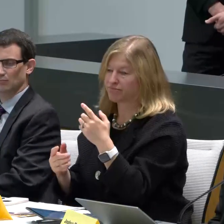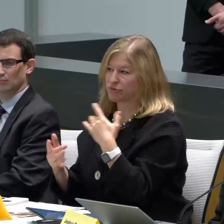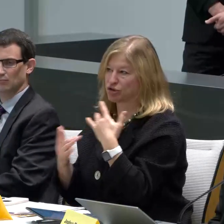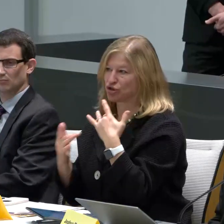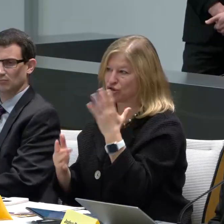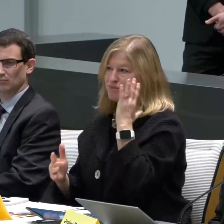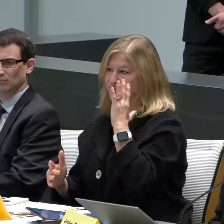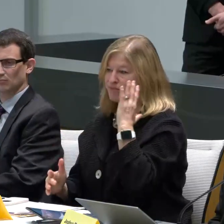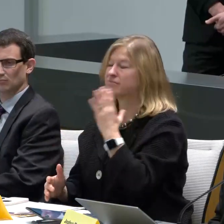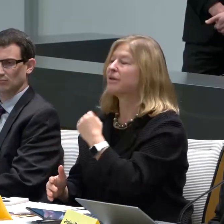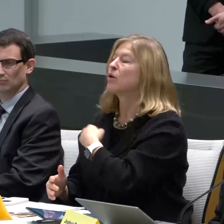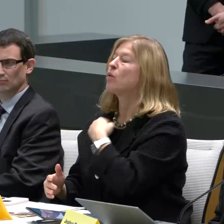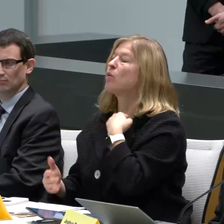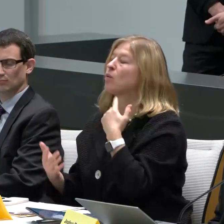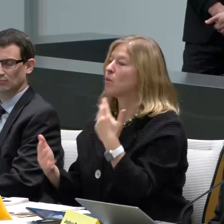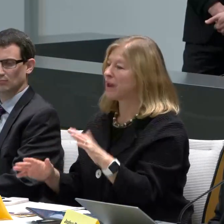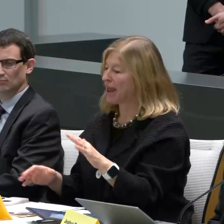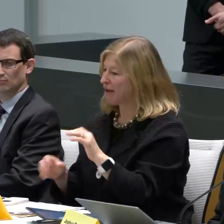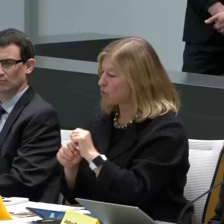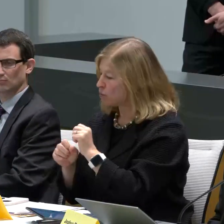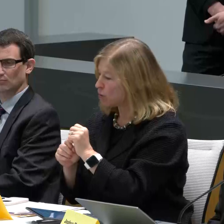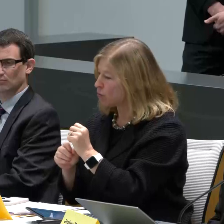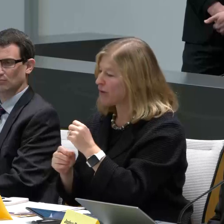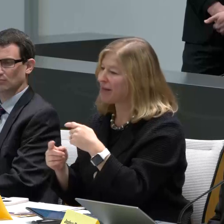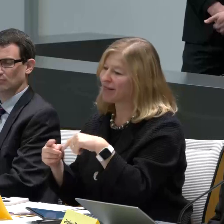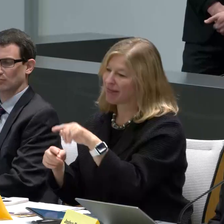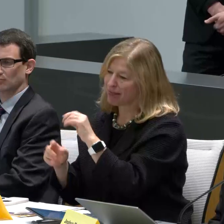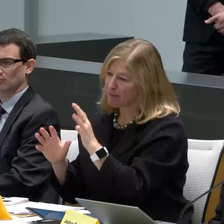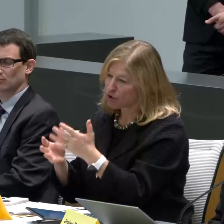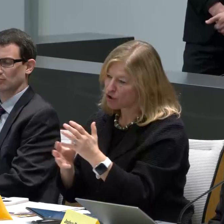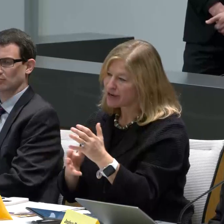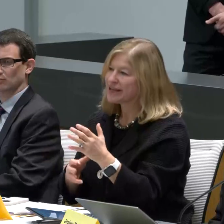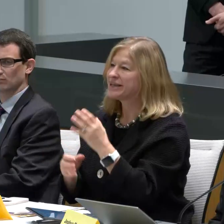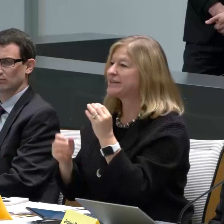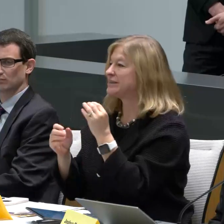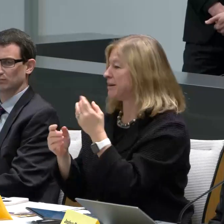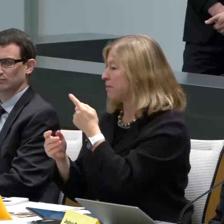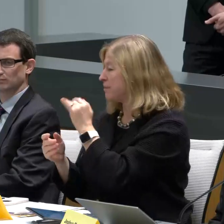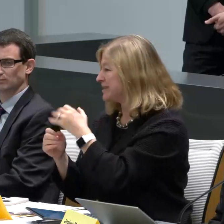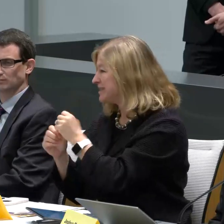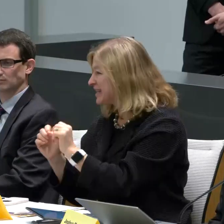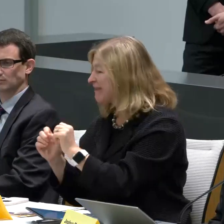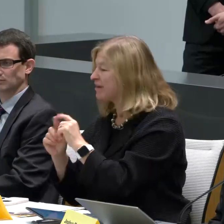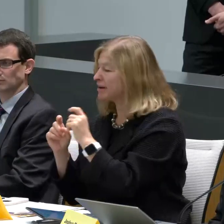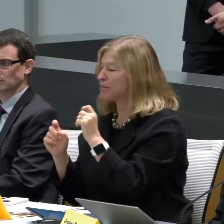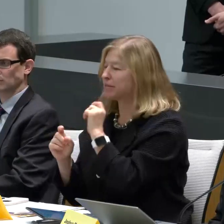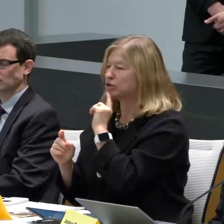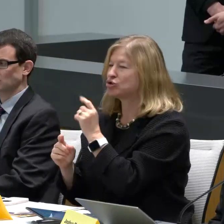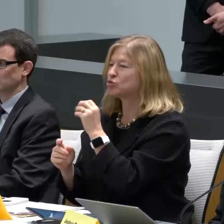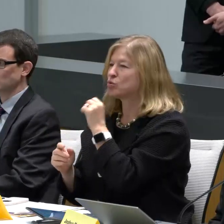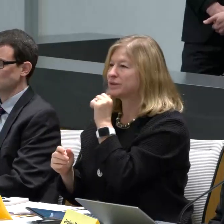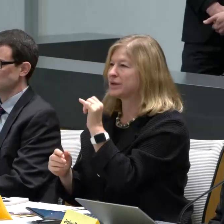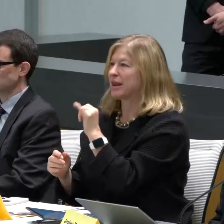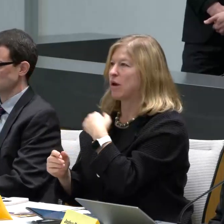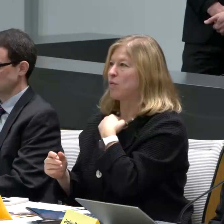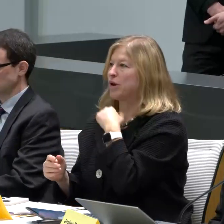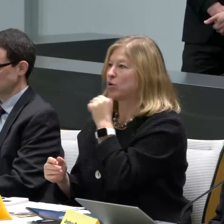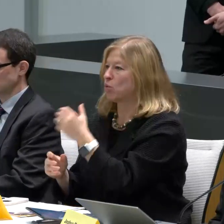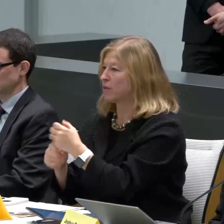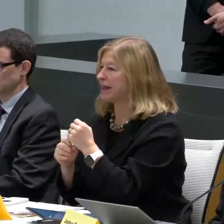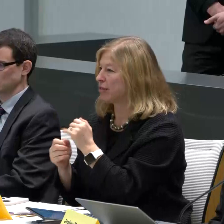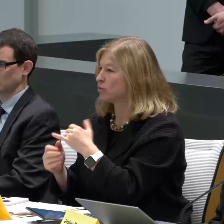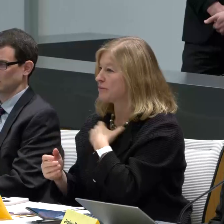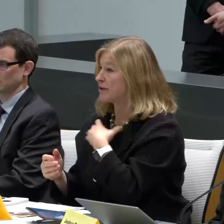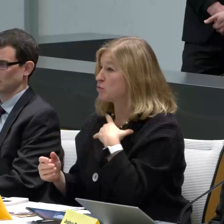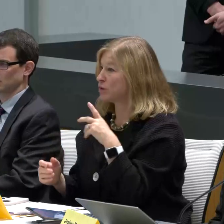have received text to 911 concerns in the past. We have worked closely with the parties, including public safety and